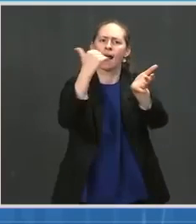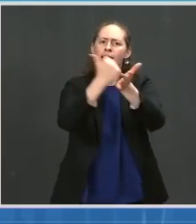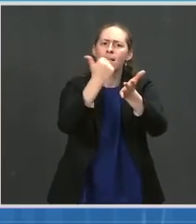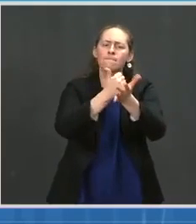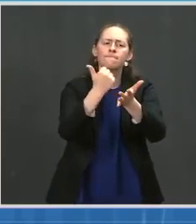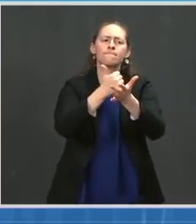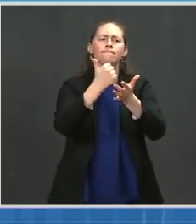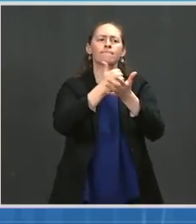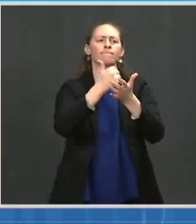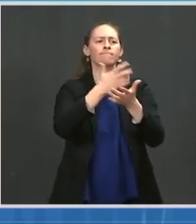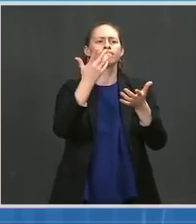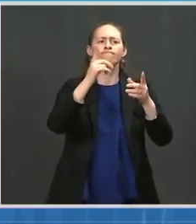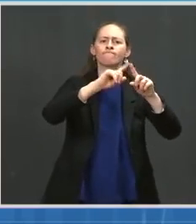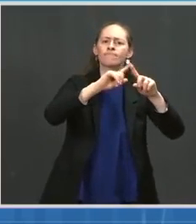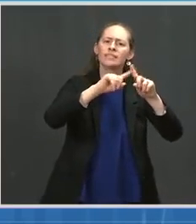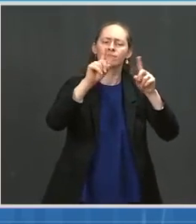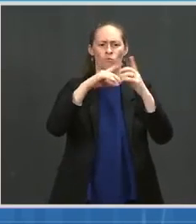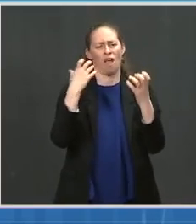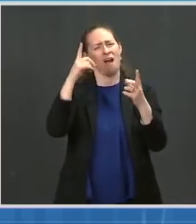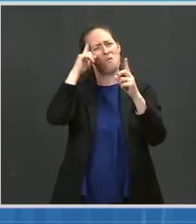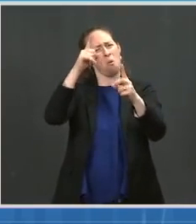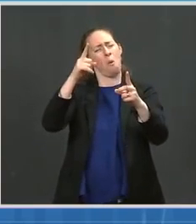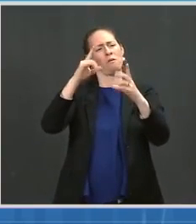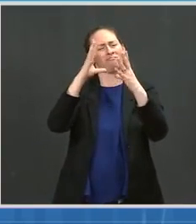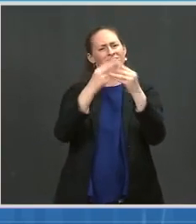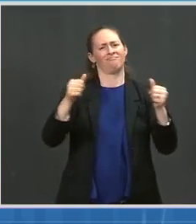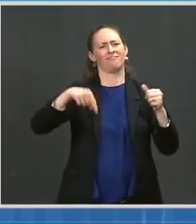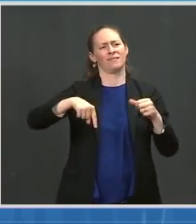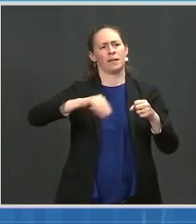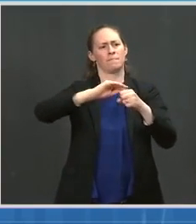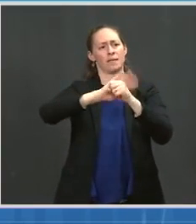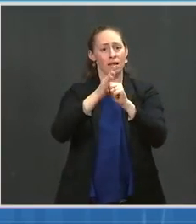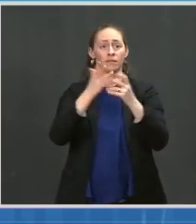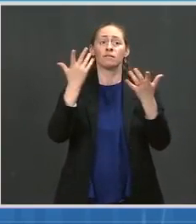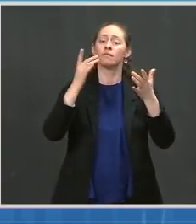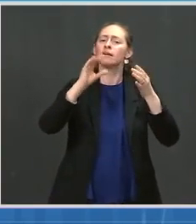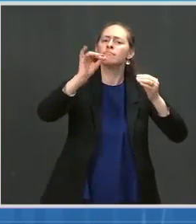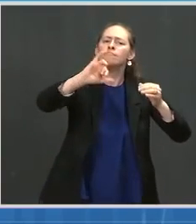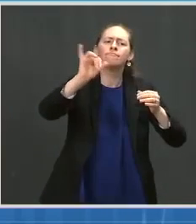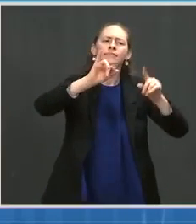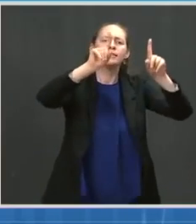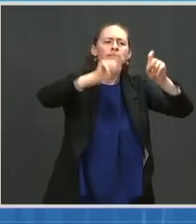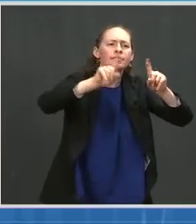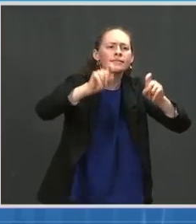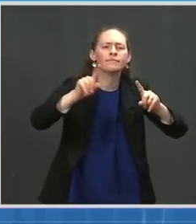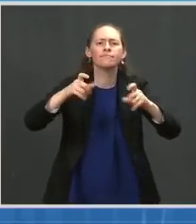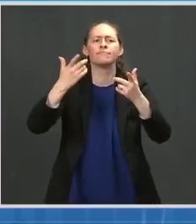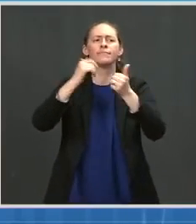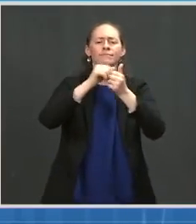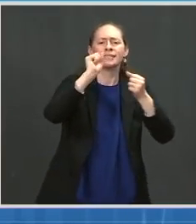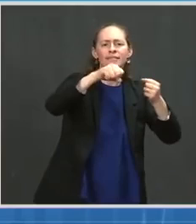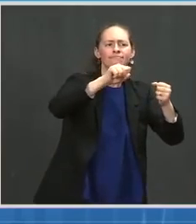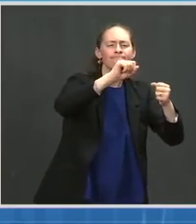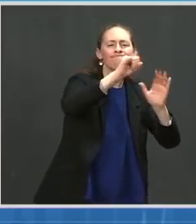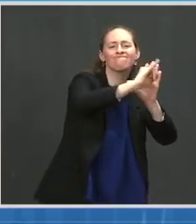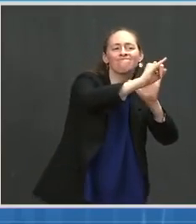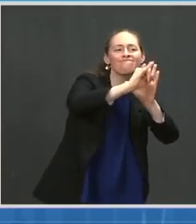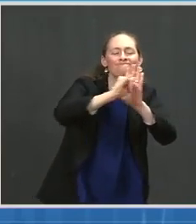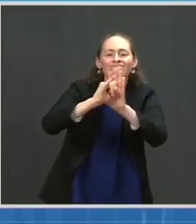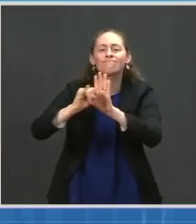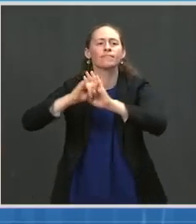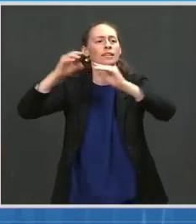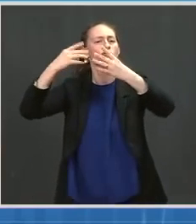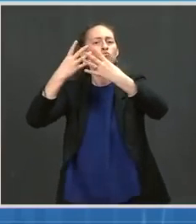pandemic. We're increasing testing, both diagnostic testing and screening testing, sending those resources to